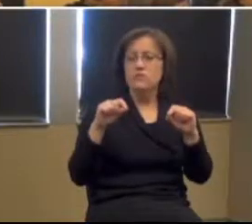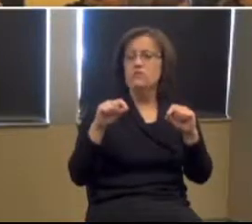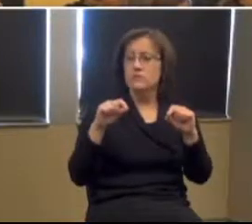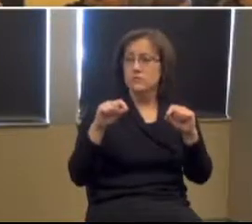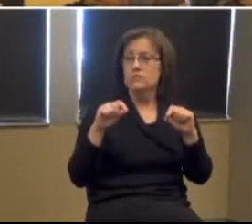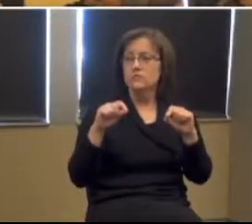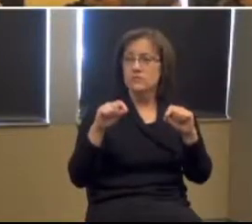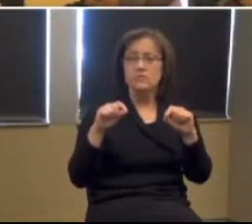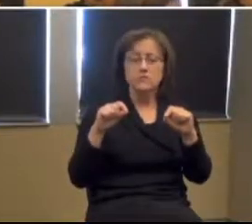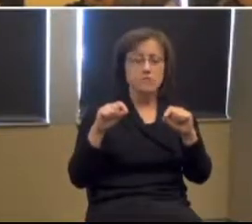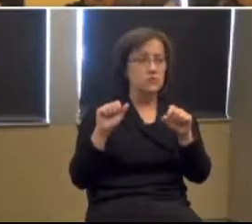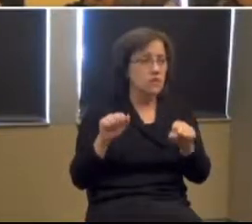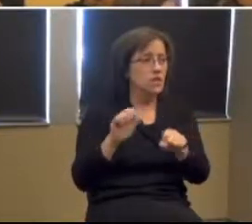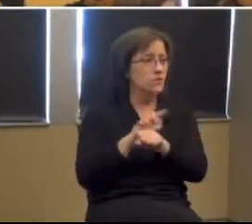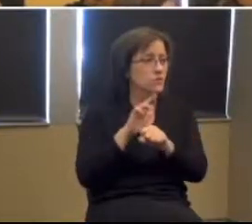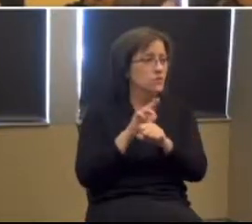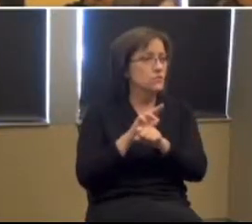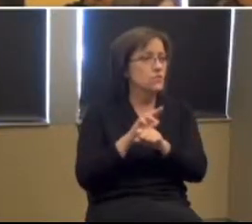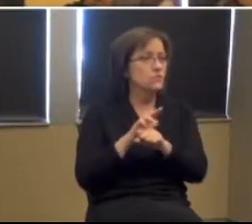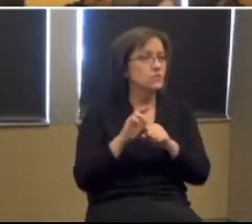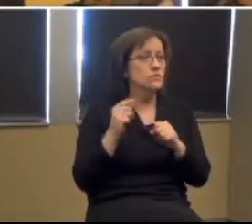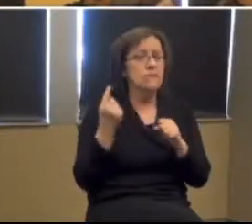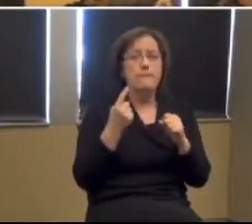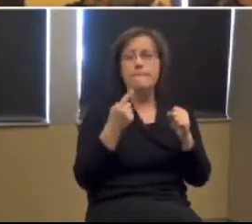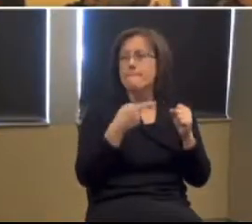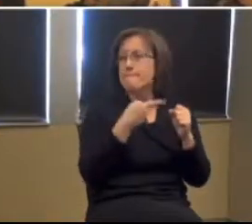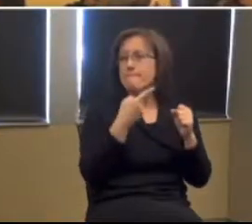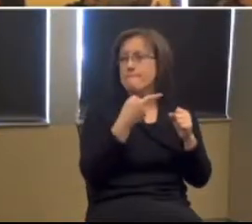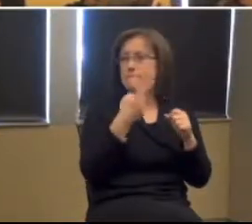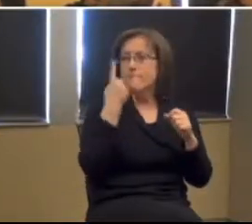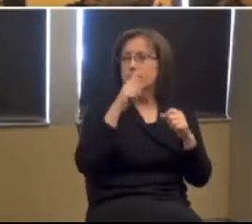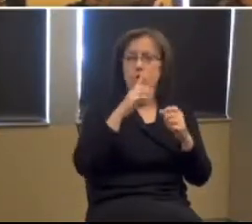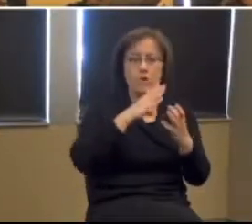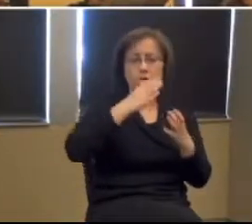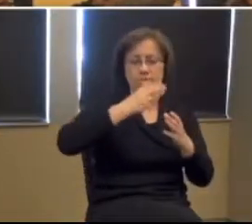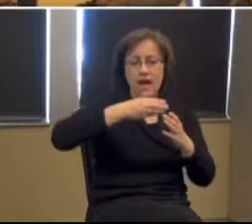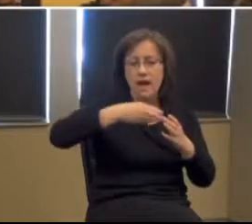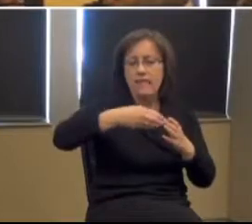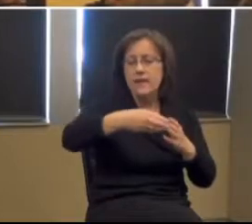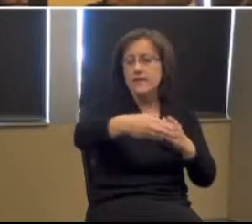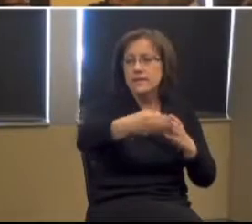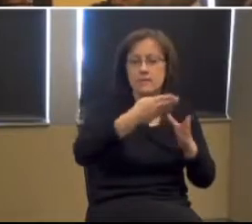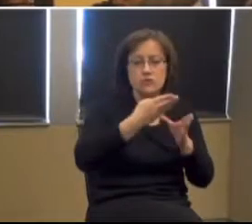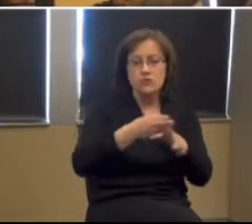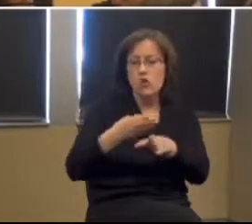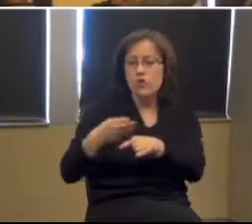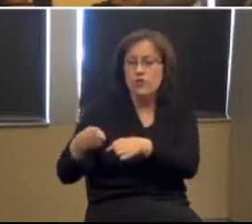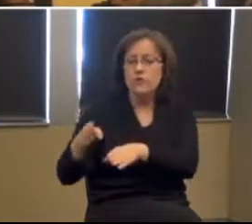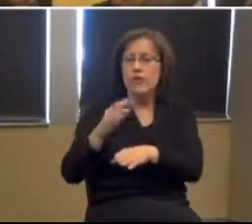things somewhere, or these for filing and sorting, alphabetizing.